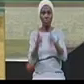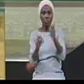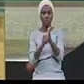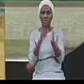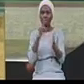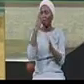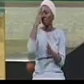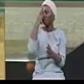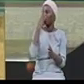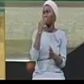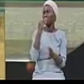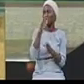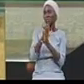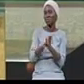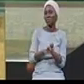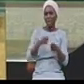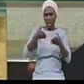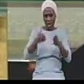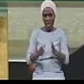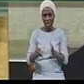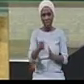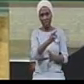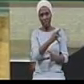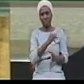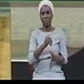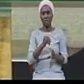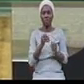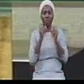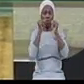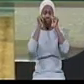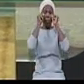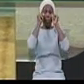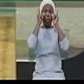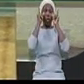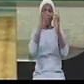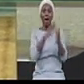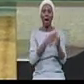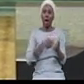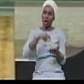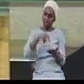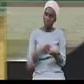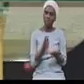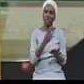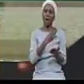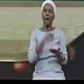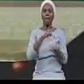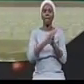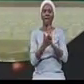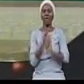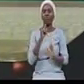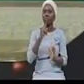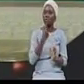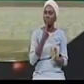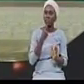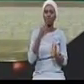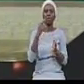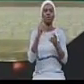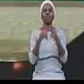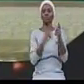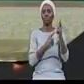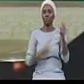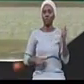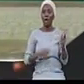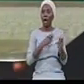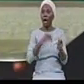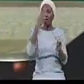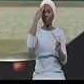up. And let those who are lethargic, let them become zealous for the Lord. That this is a moment of